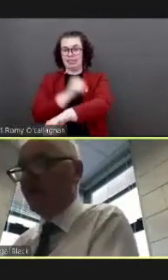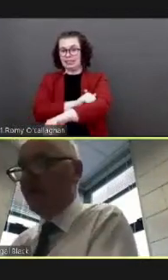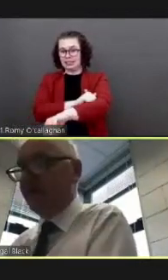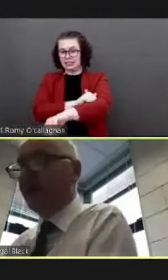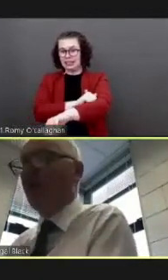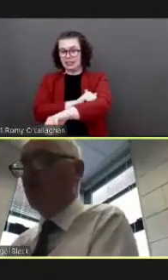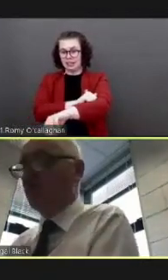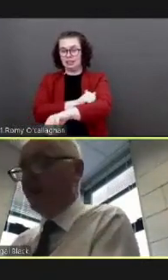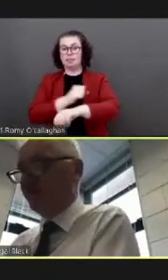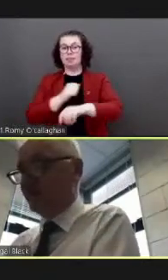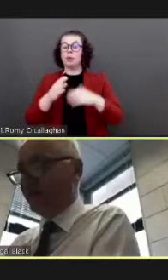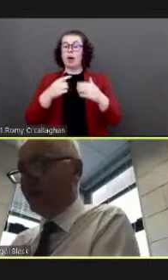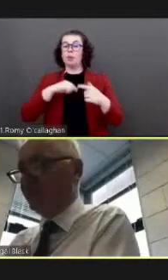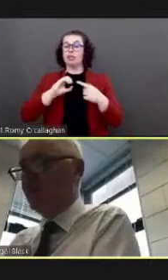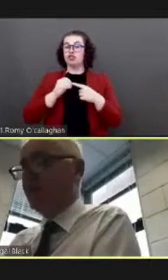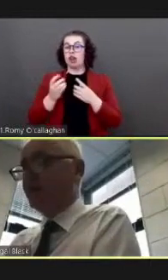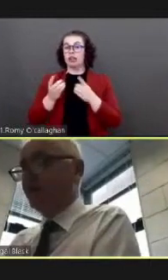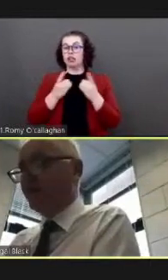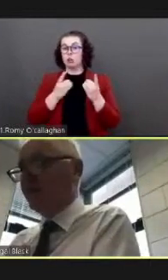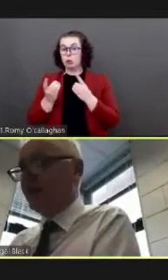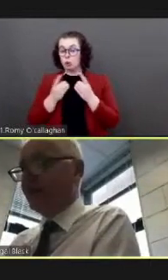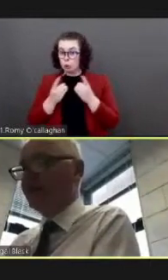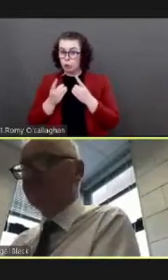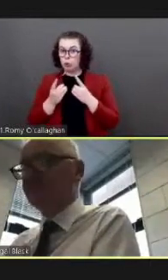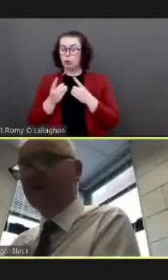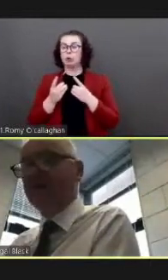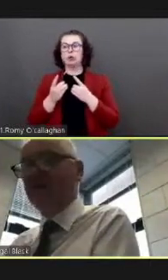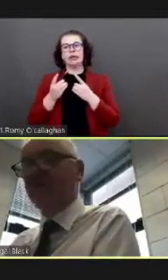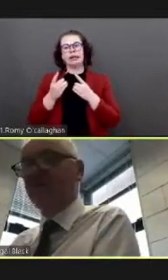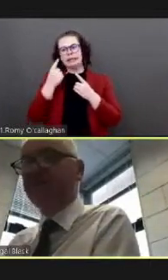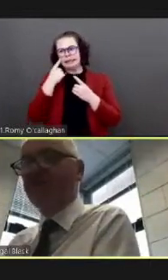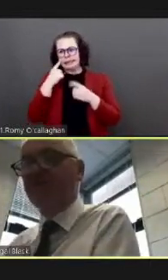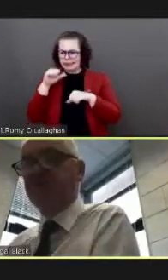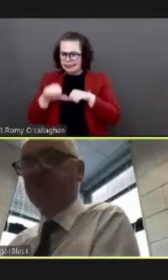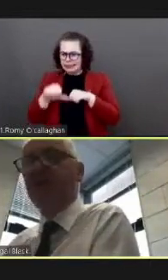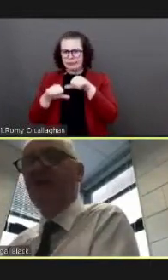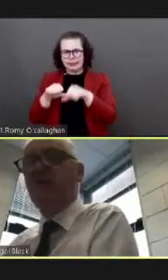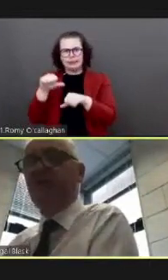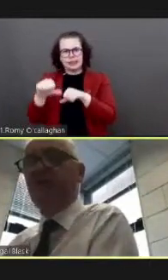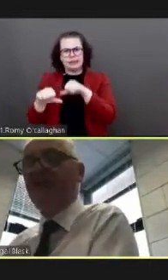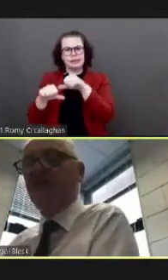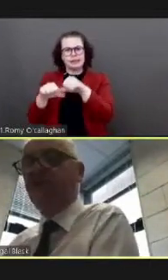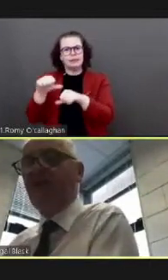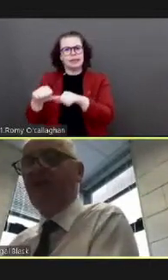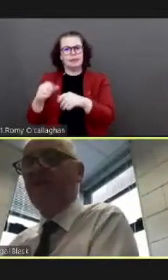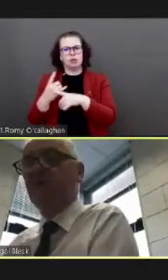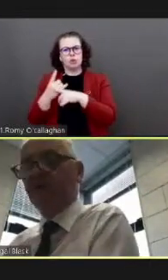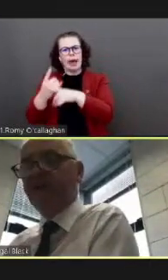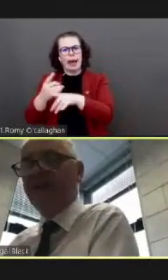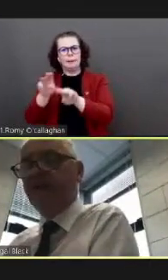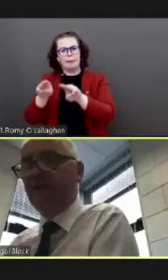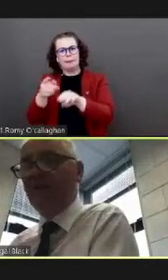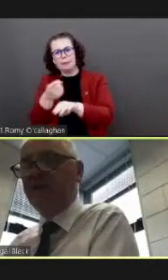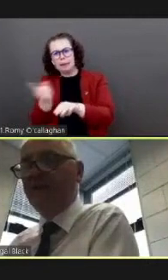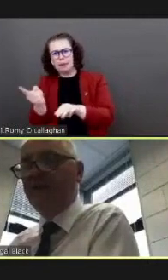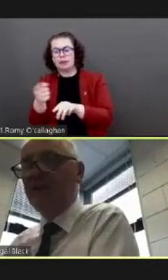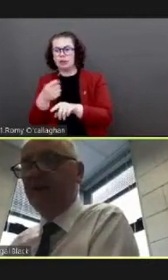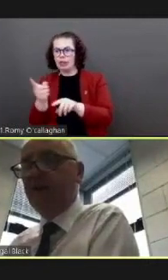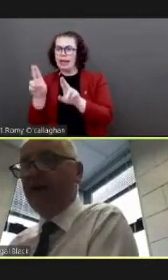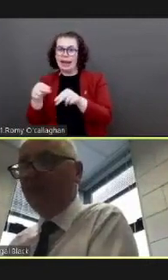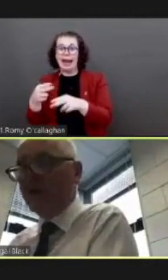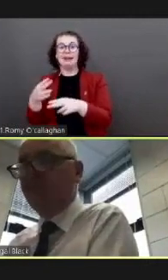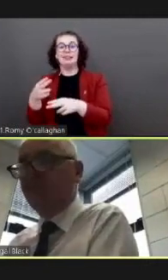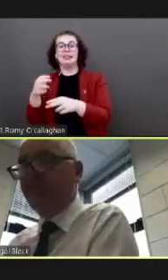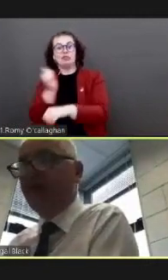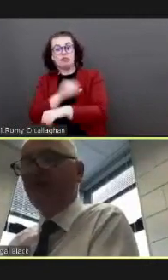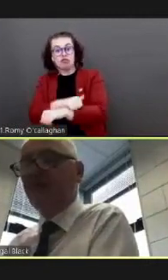is take all reasonable steps to facilitate the transition, the safe transition of an offender from custody to community.